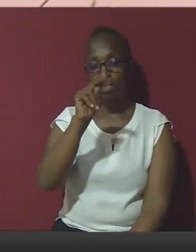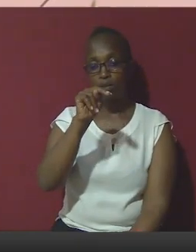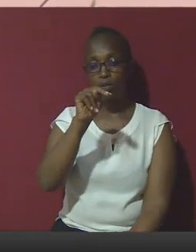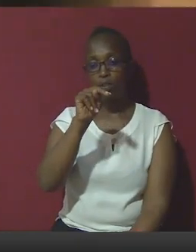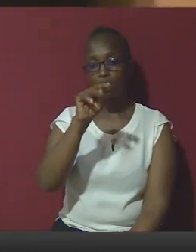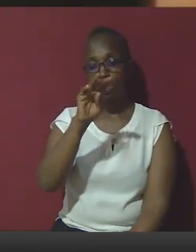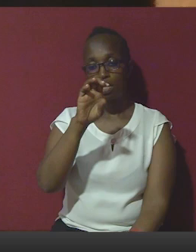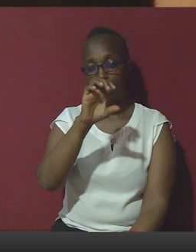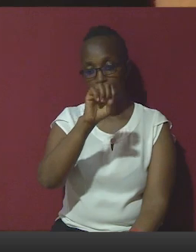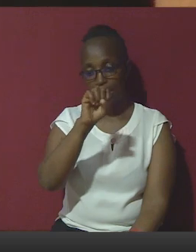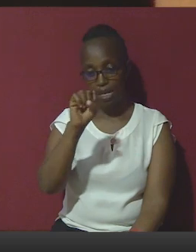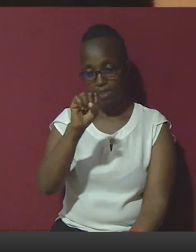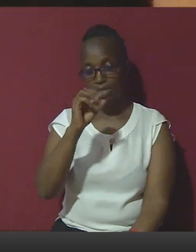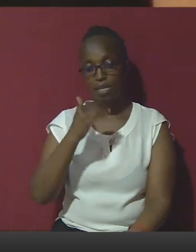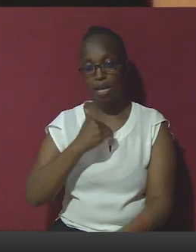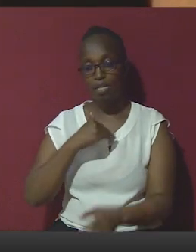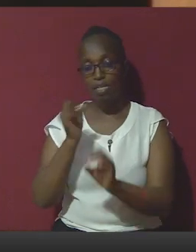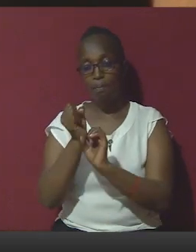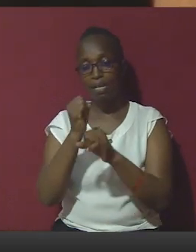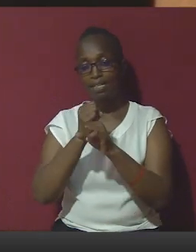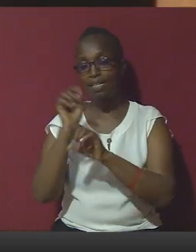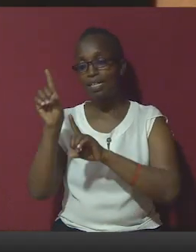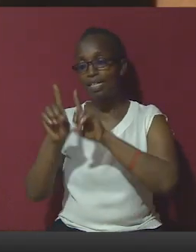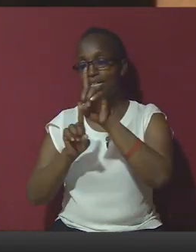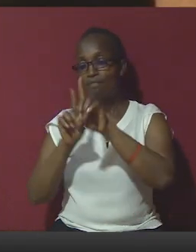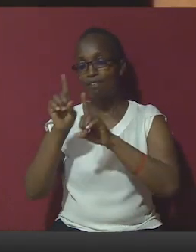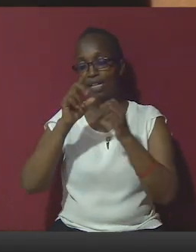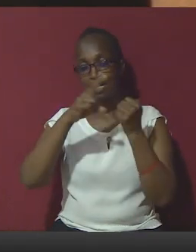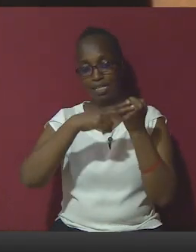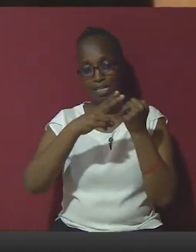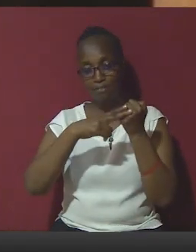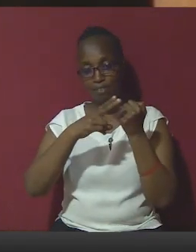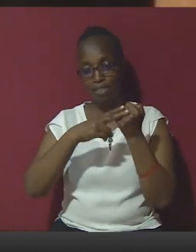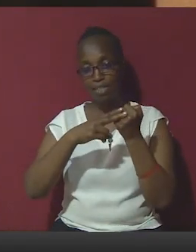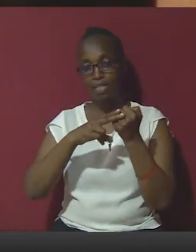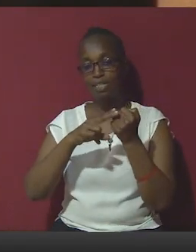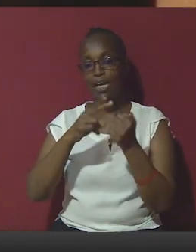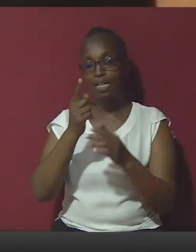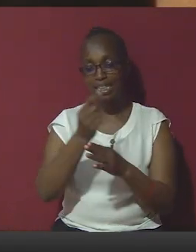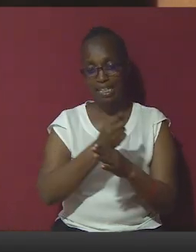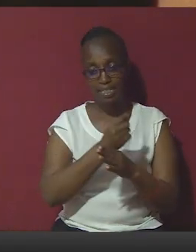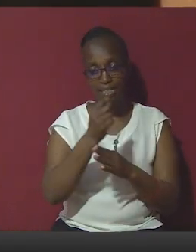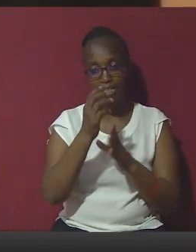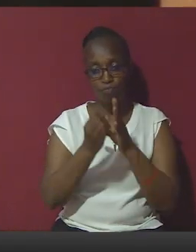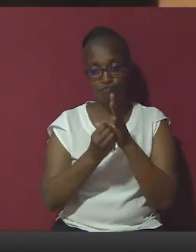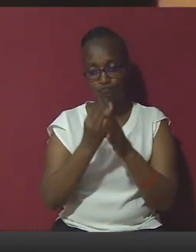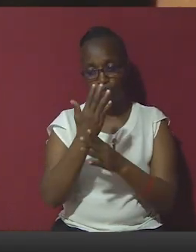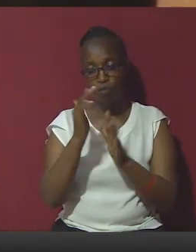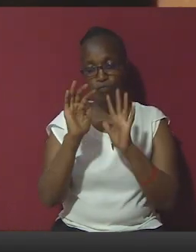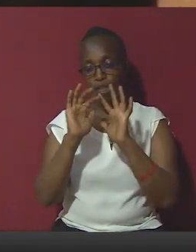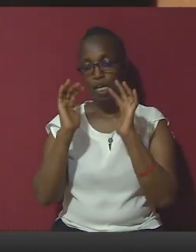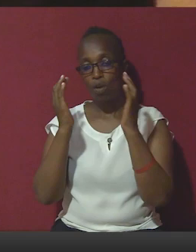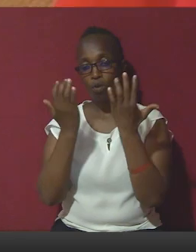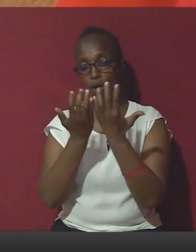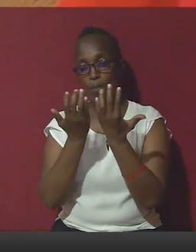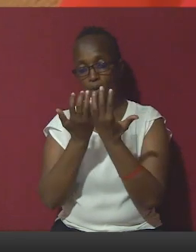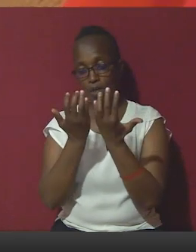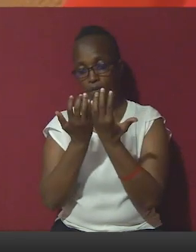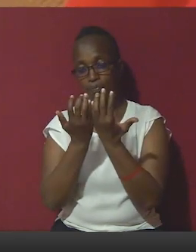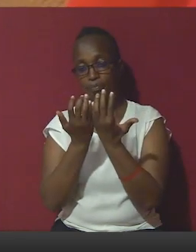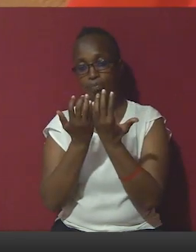the Cards have made Safari Sevens their training ground for the global